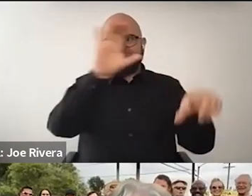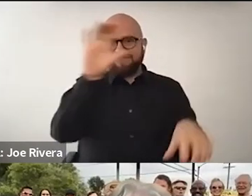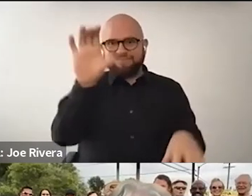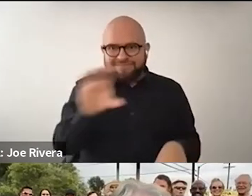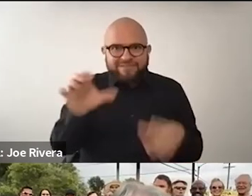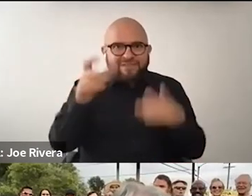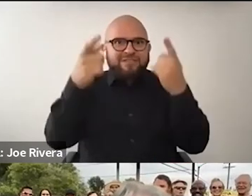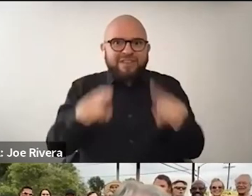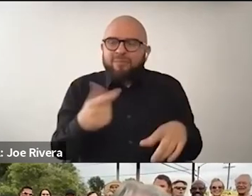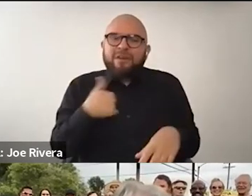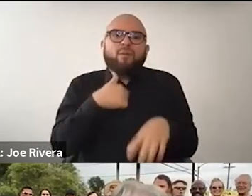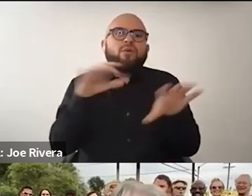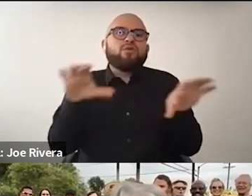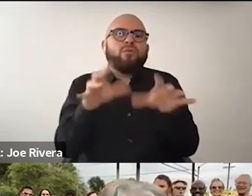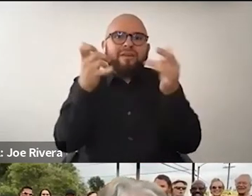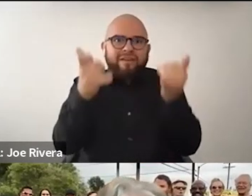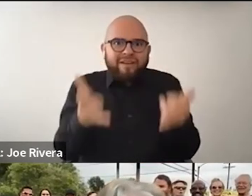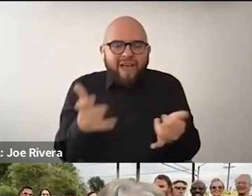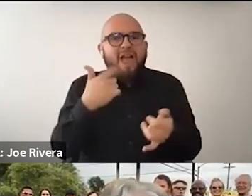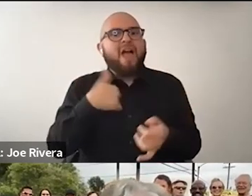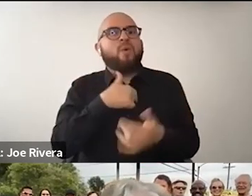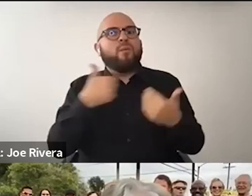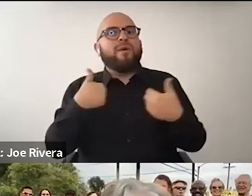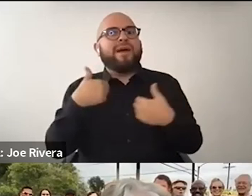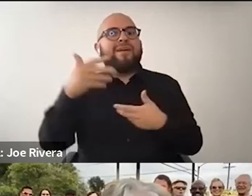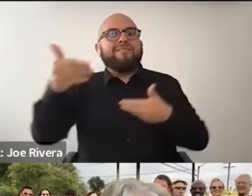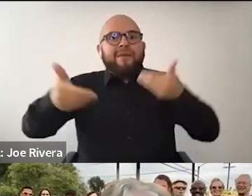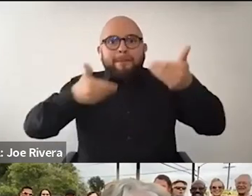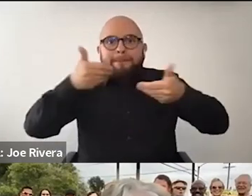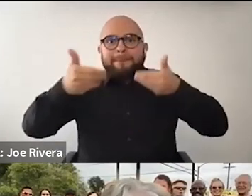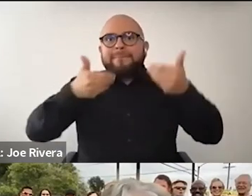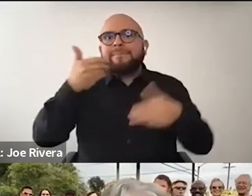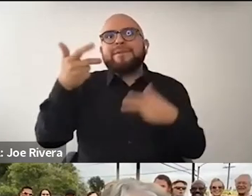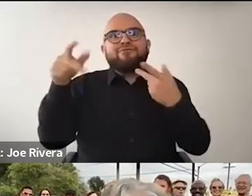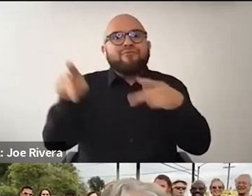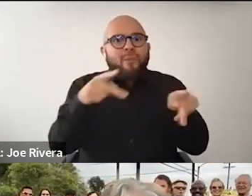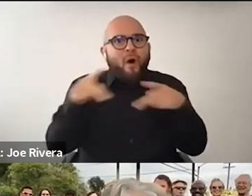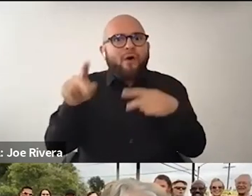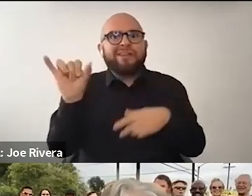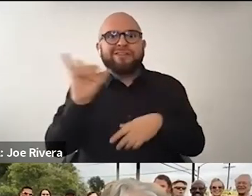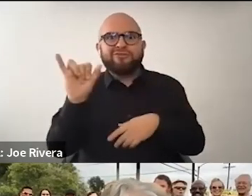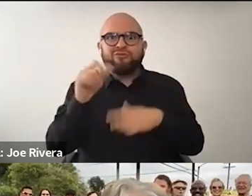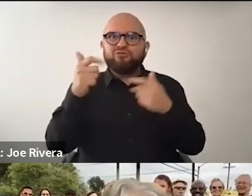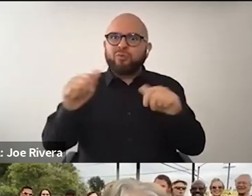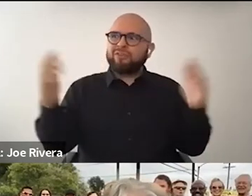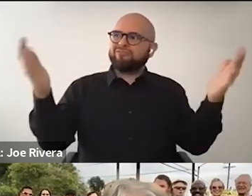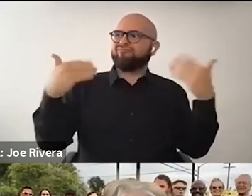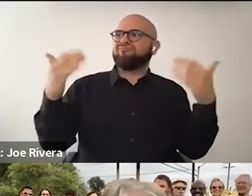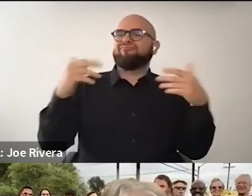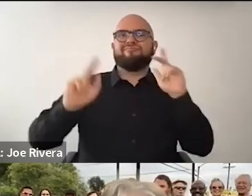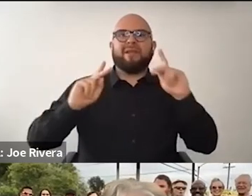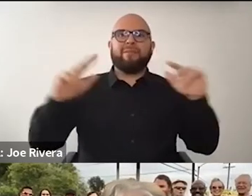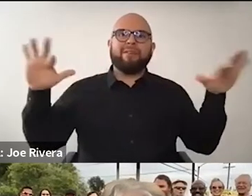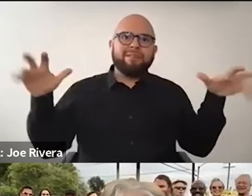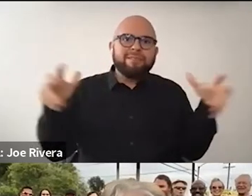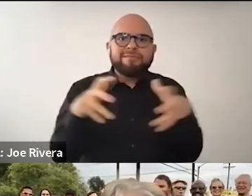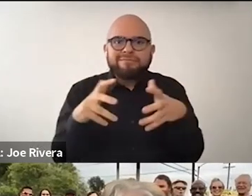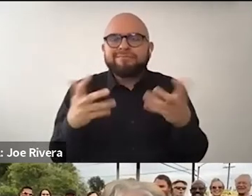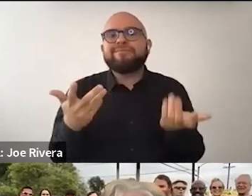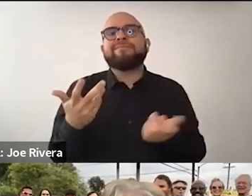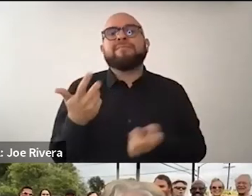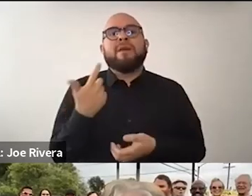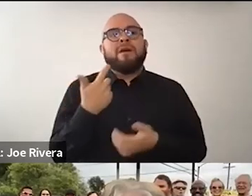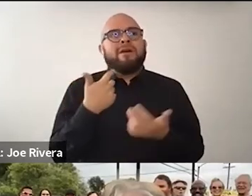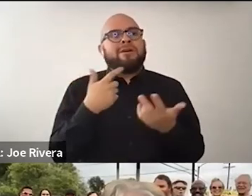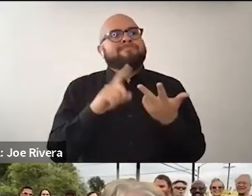together. We get on these Zoom calls every week. We do one-on-one conversations with folks.